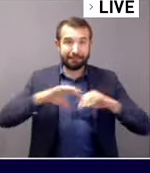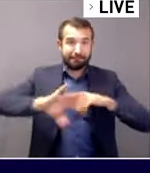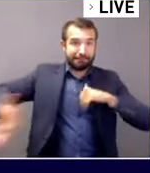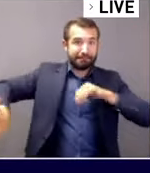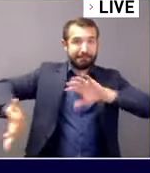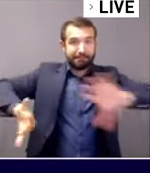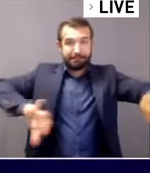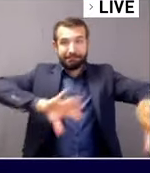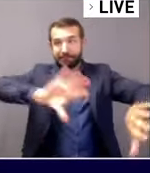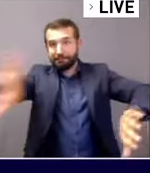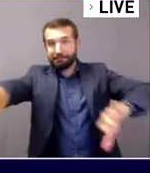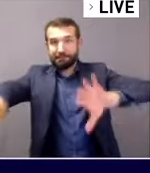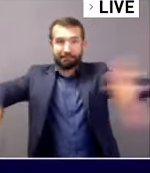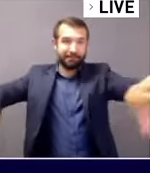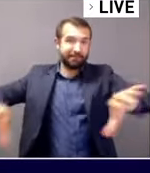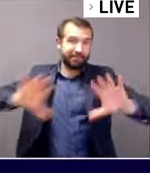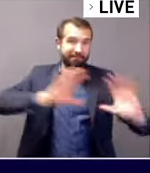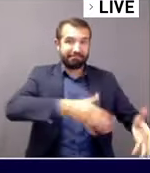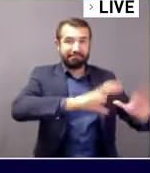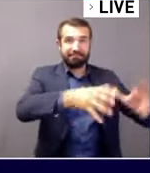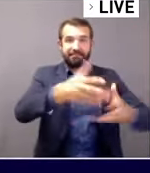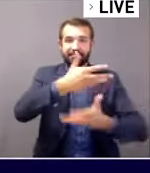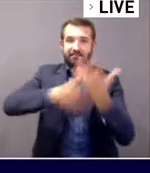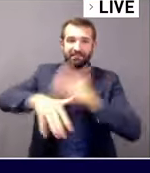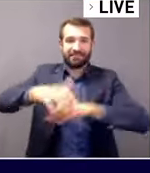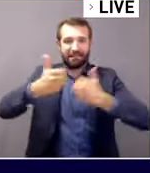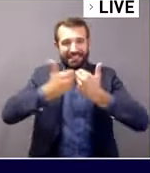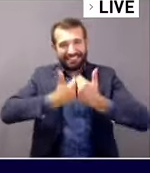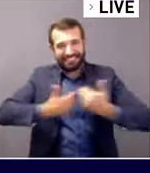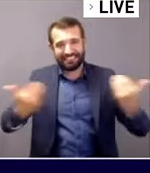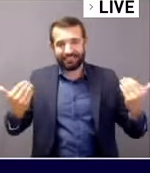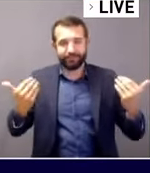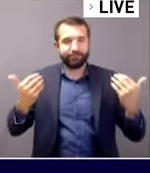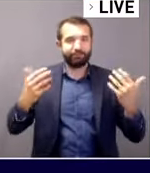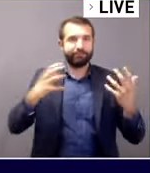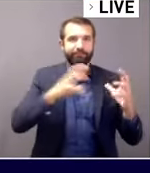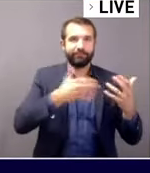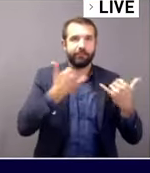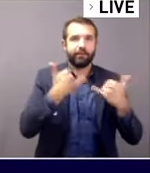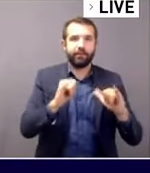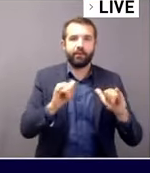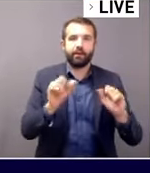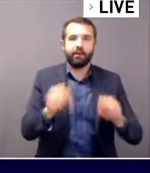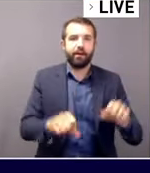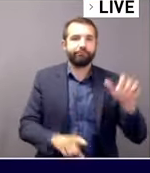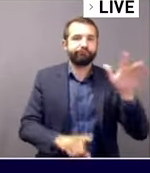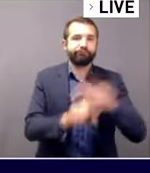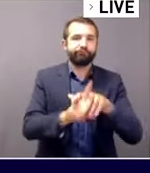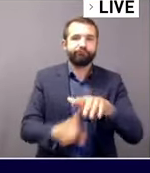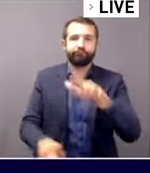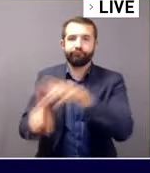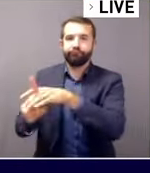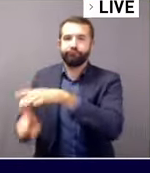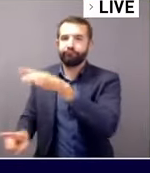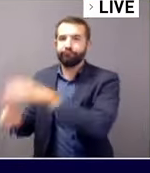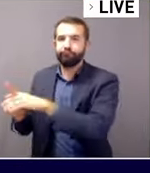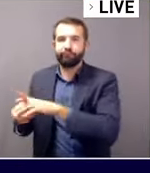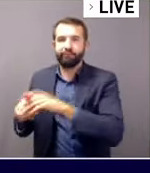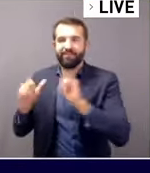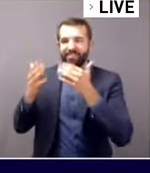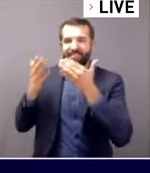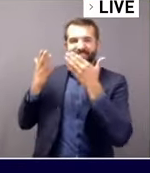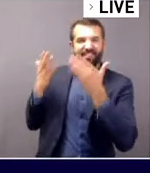eliminate any intermingling among them, there's still the possibility that the virus can be an unintended guest